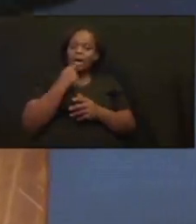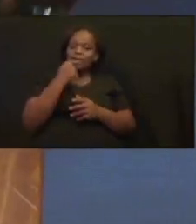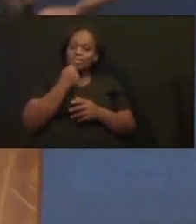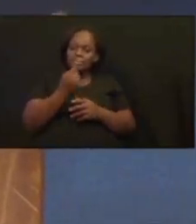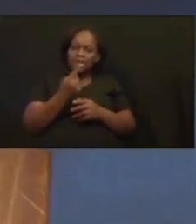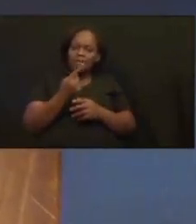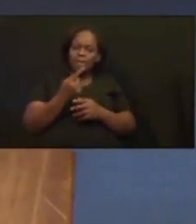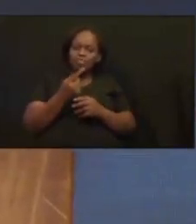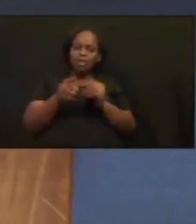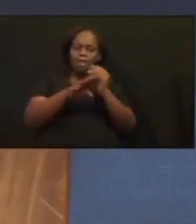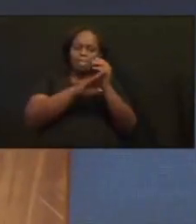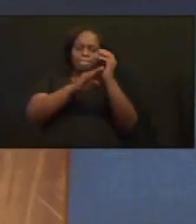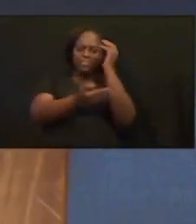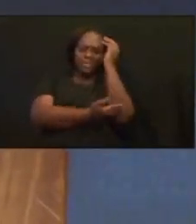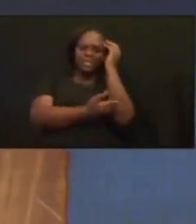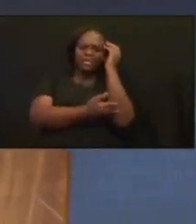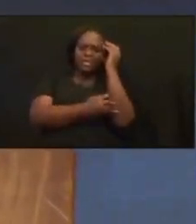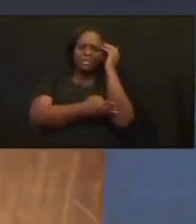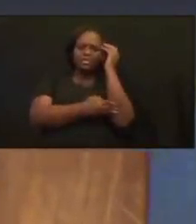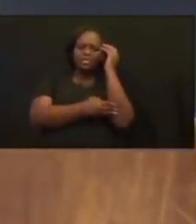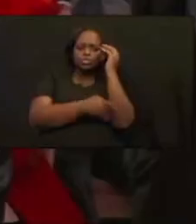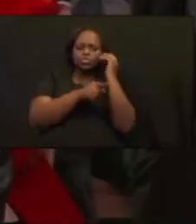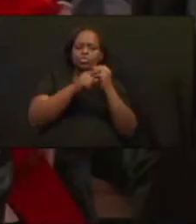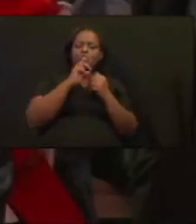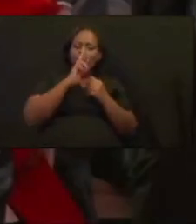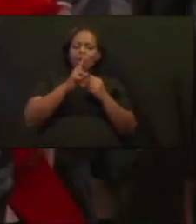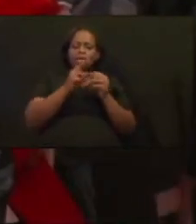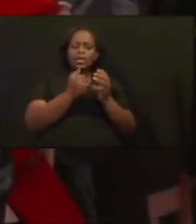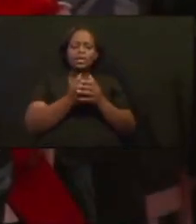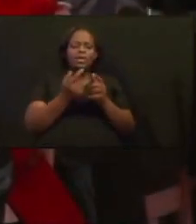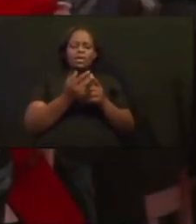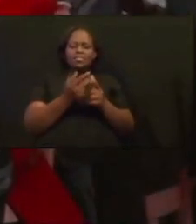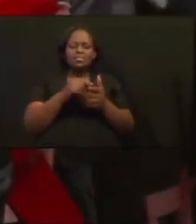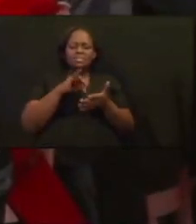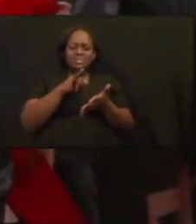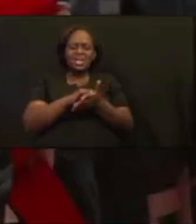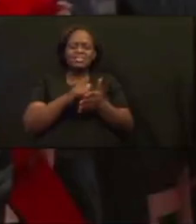triplets, those are not children. They are replies from God.